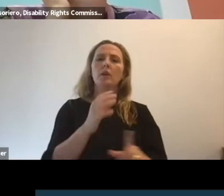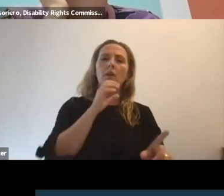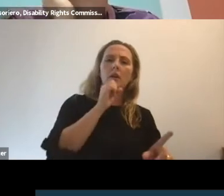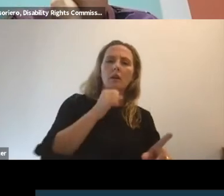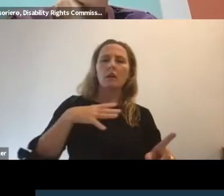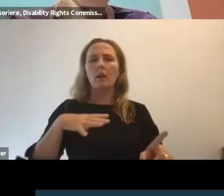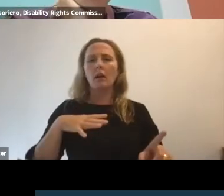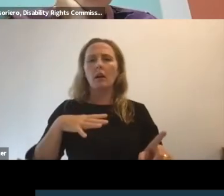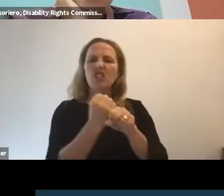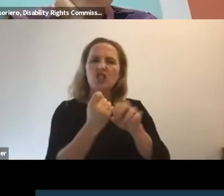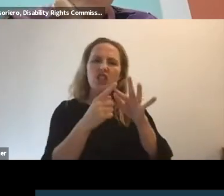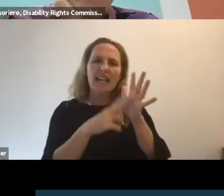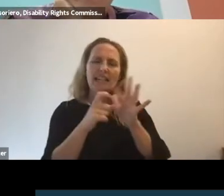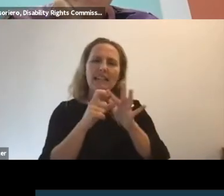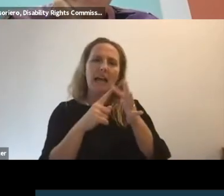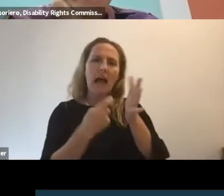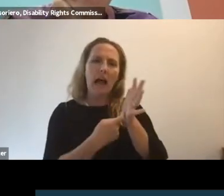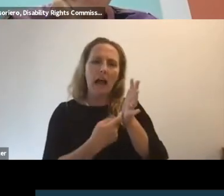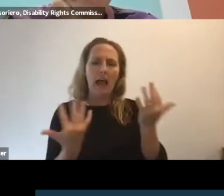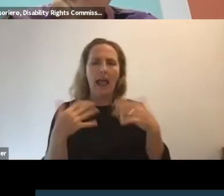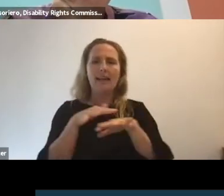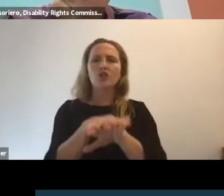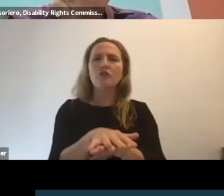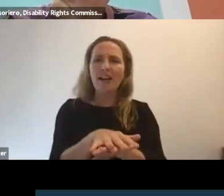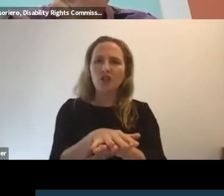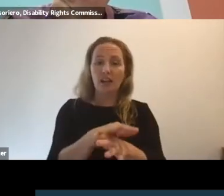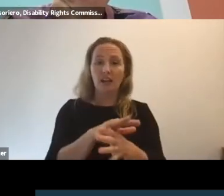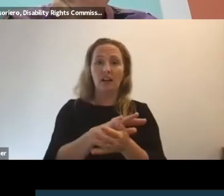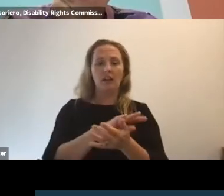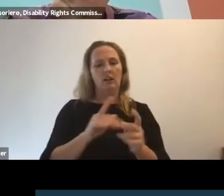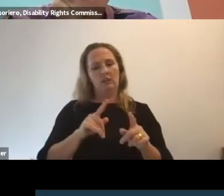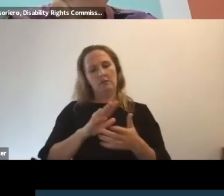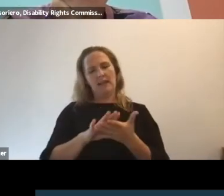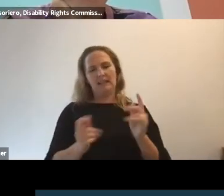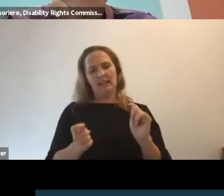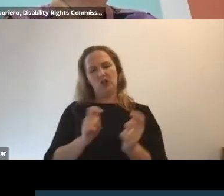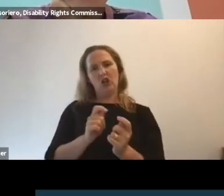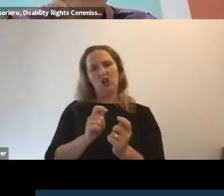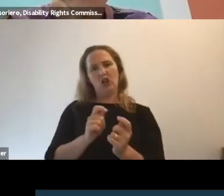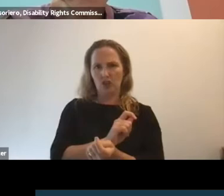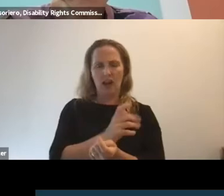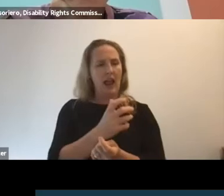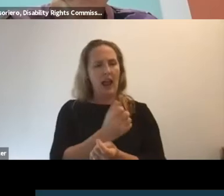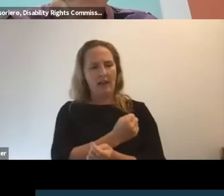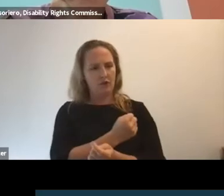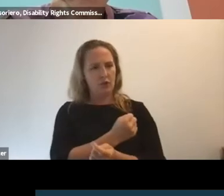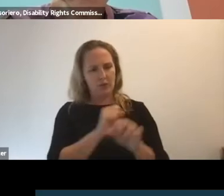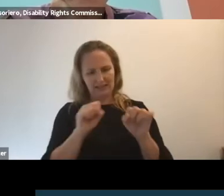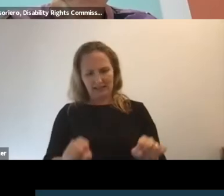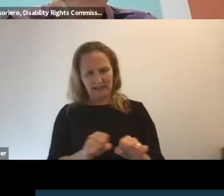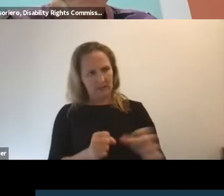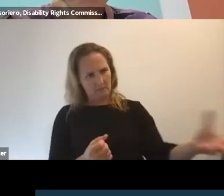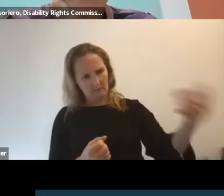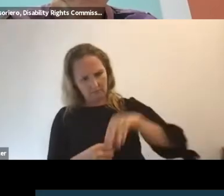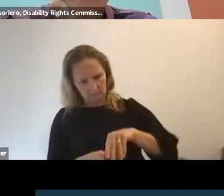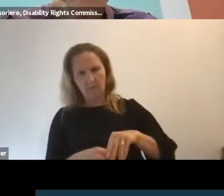change some things to allow women to be able to succeed and not have to survive. And,